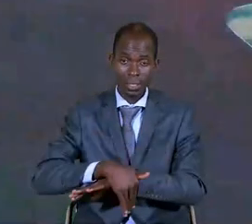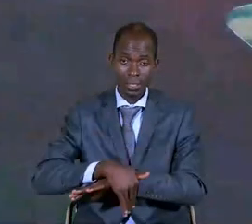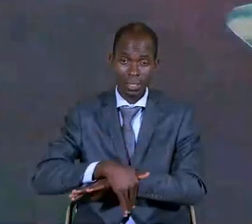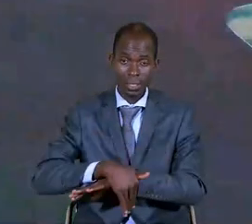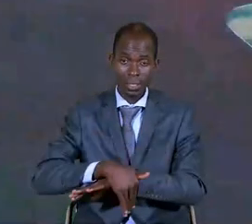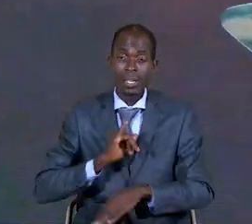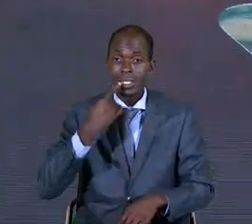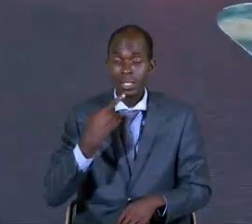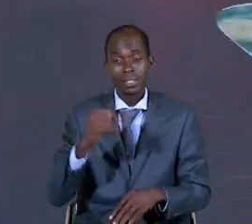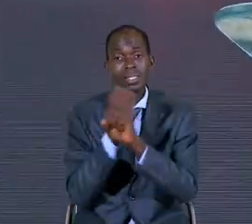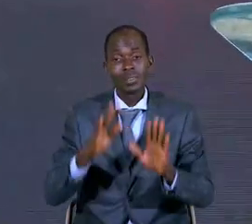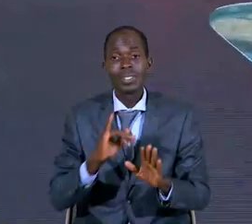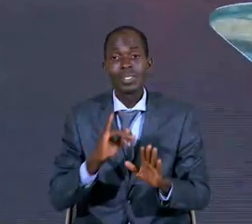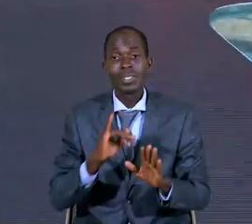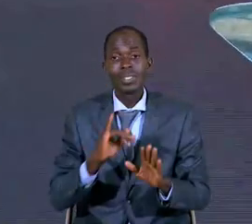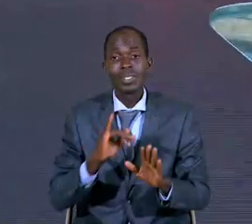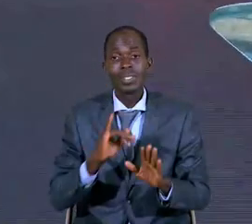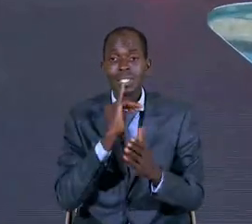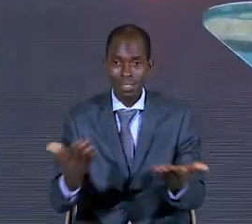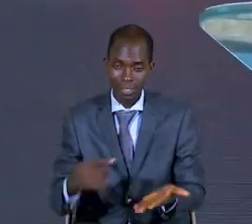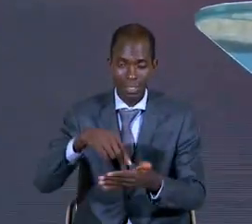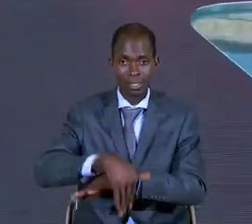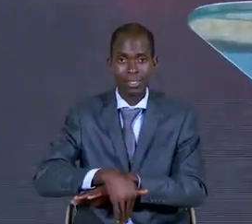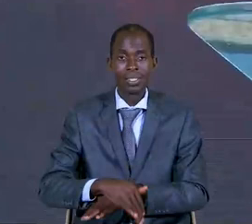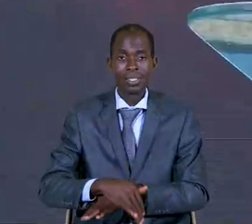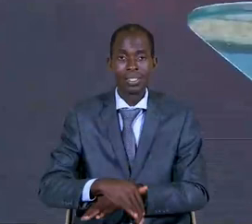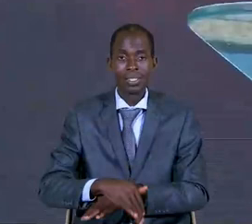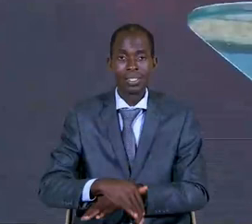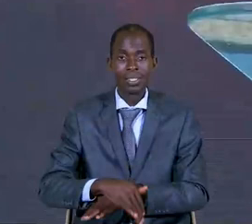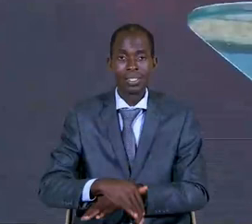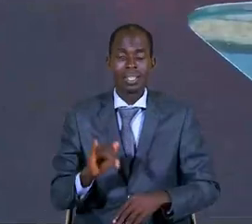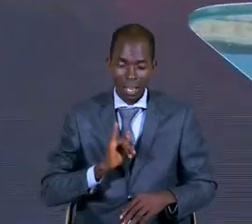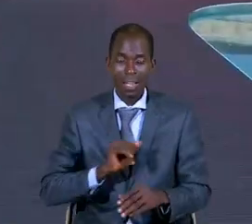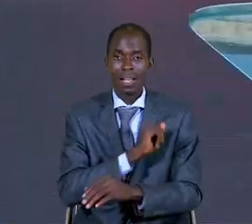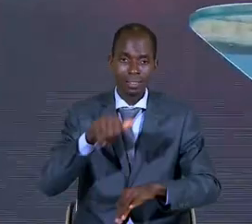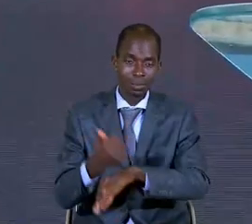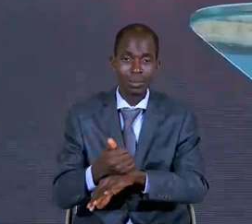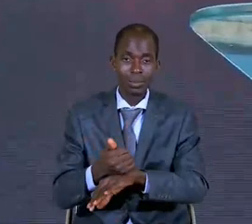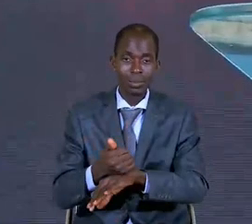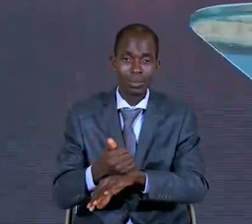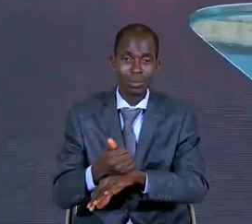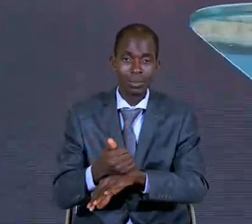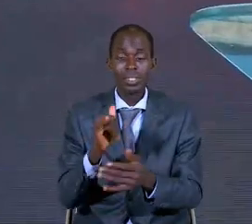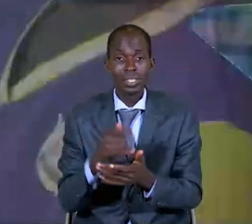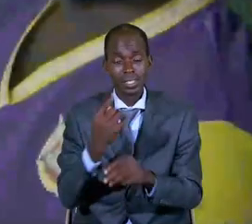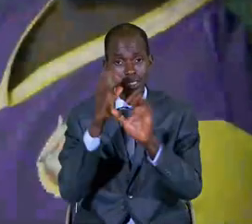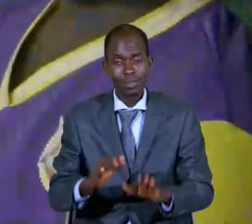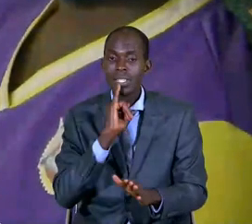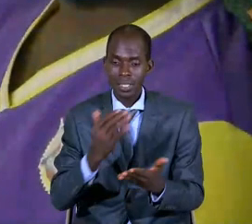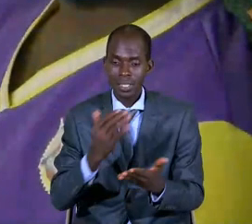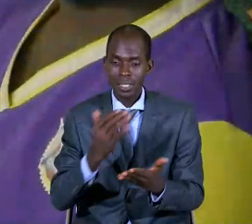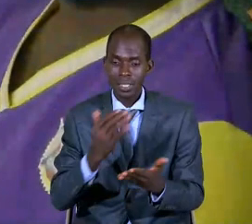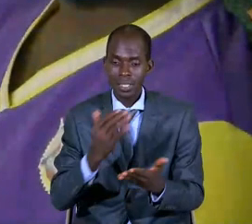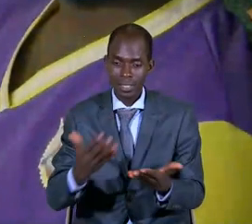the Savior is here tonight. I affirm the Savior is here tonight. He